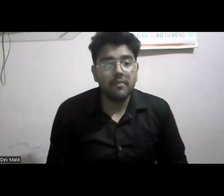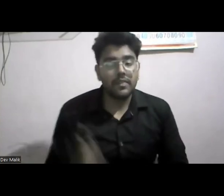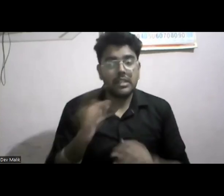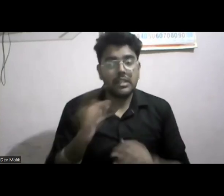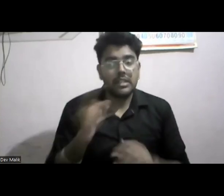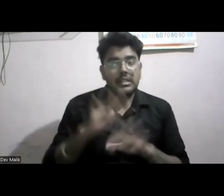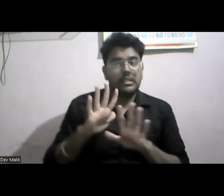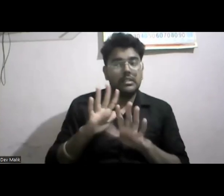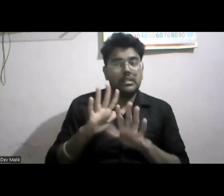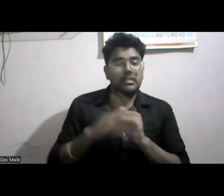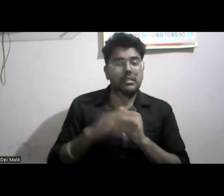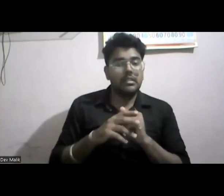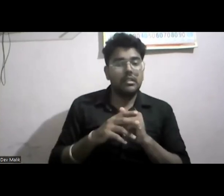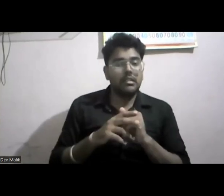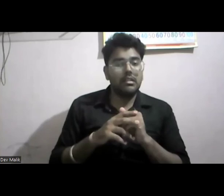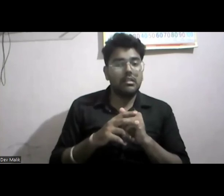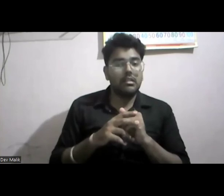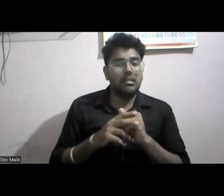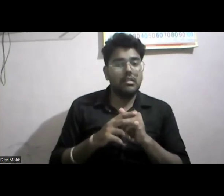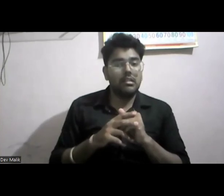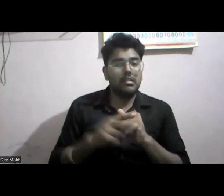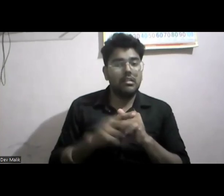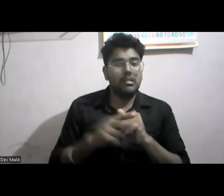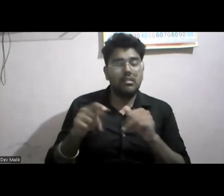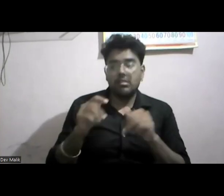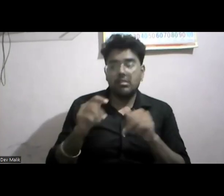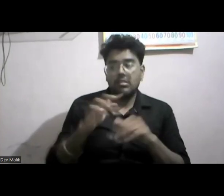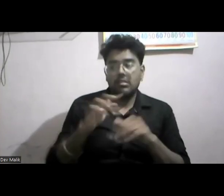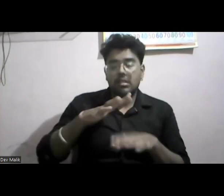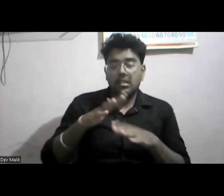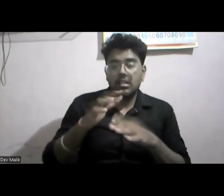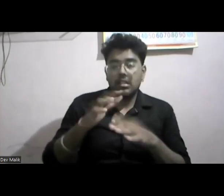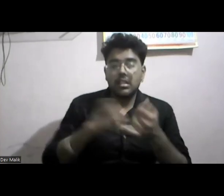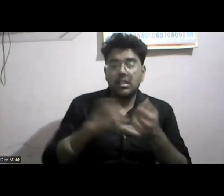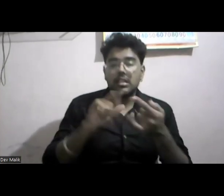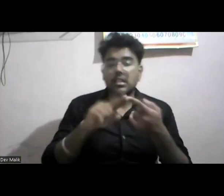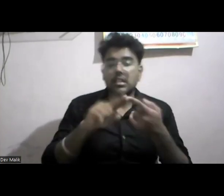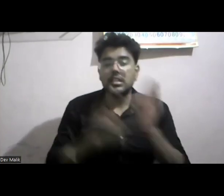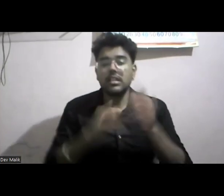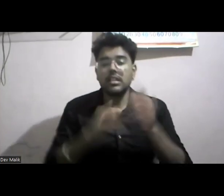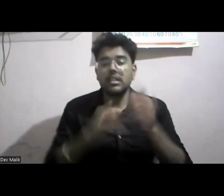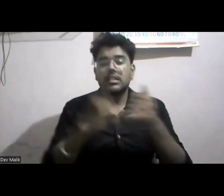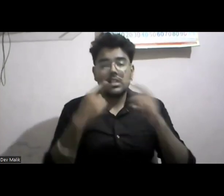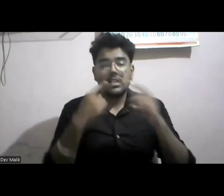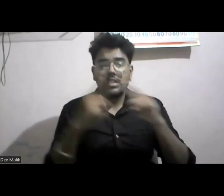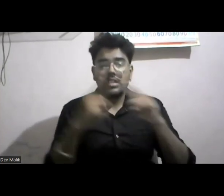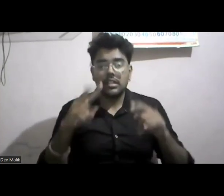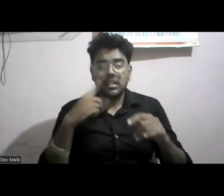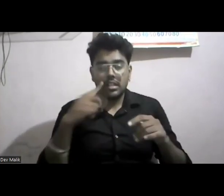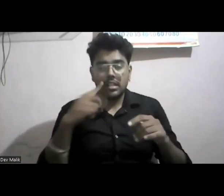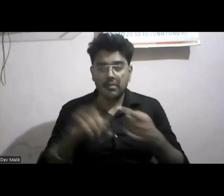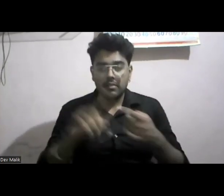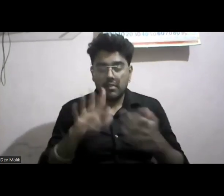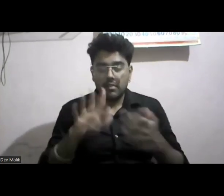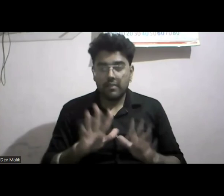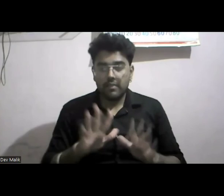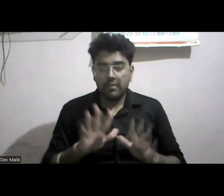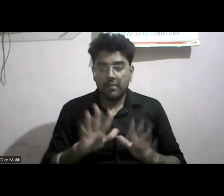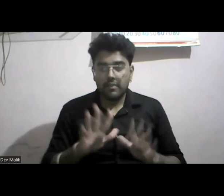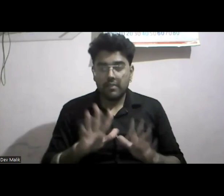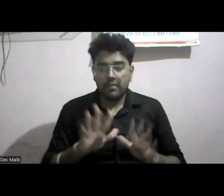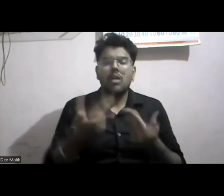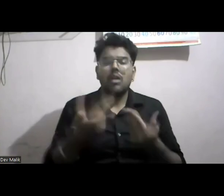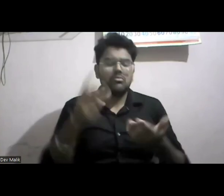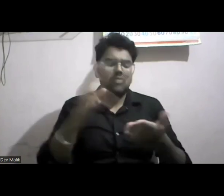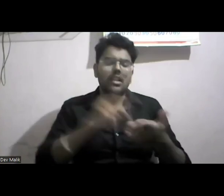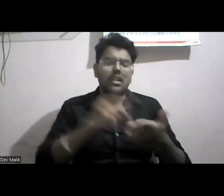And how do you become sensitive? Because when you start rereading these things, it is only then that will happen.